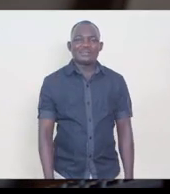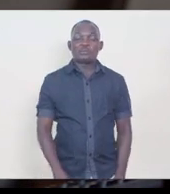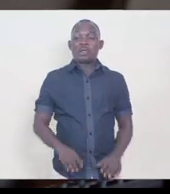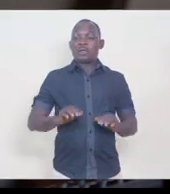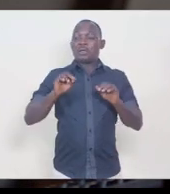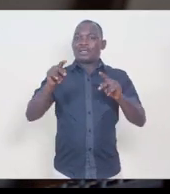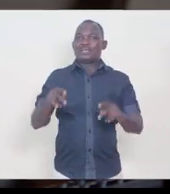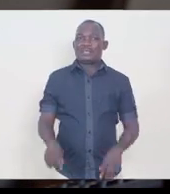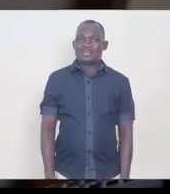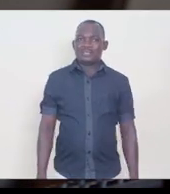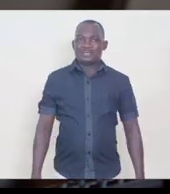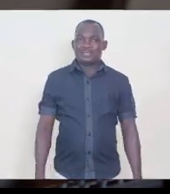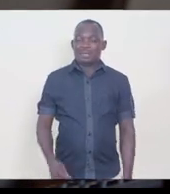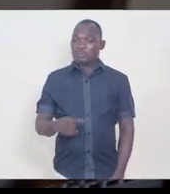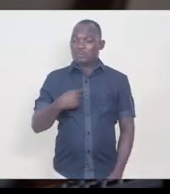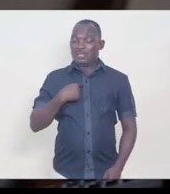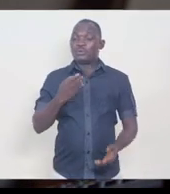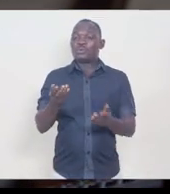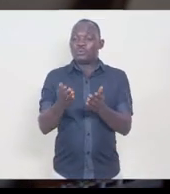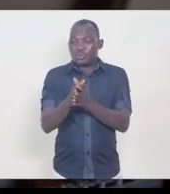Well, I wish Manu did the same.